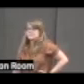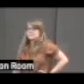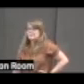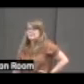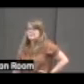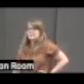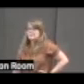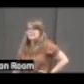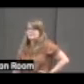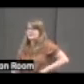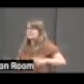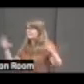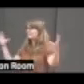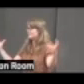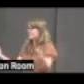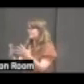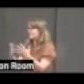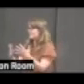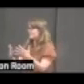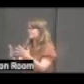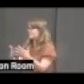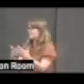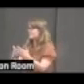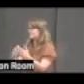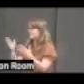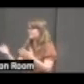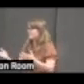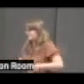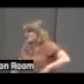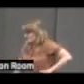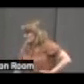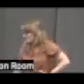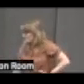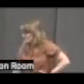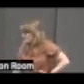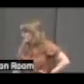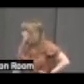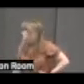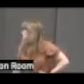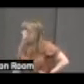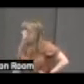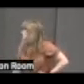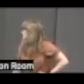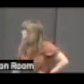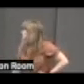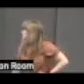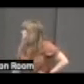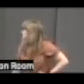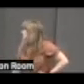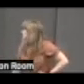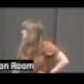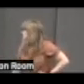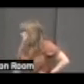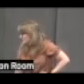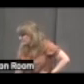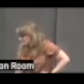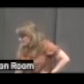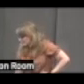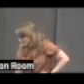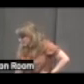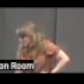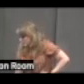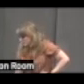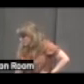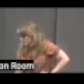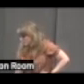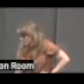fecal. We did lots of simultaneous studies, not only the behavior, so that we could see what's happening physiologically as well.